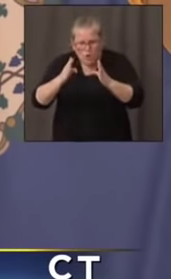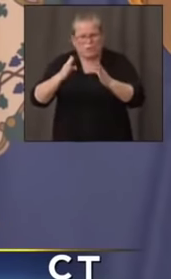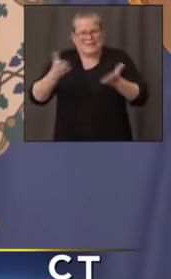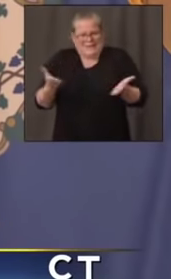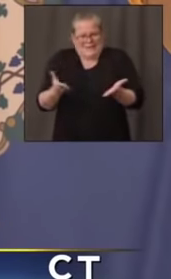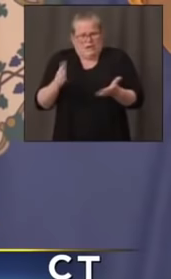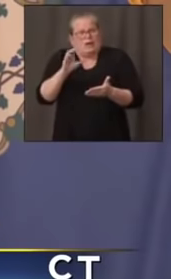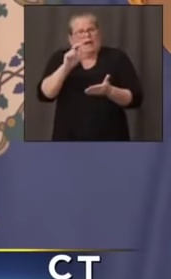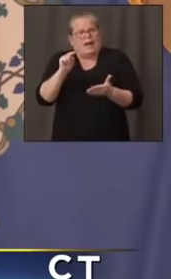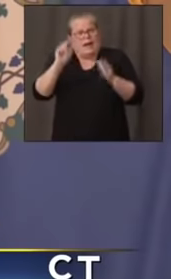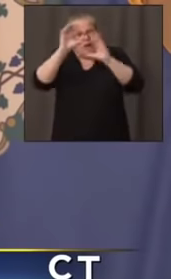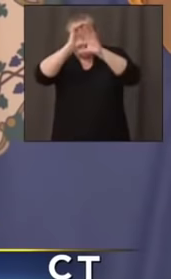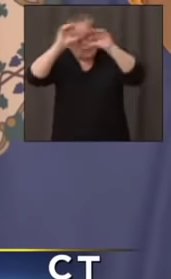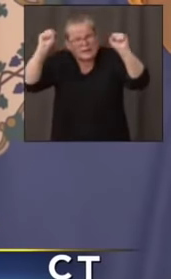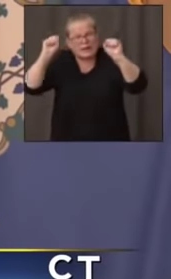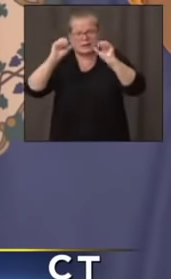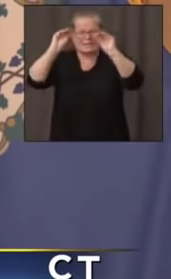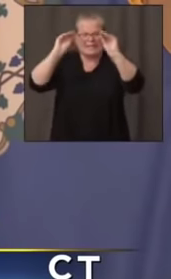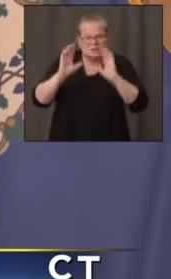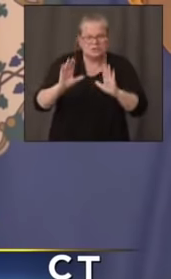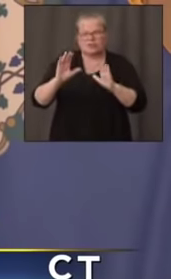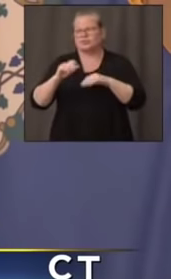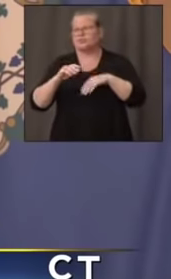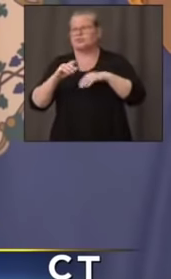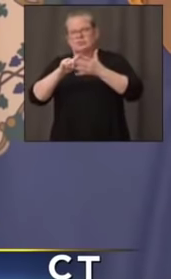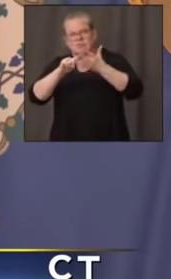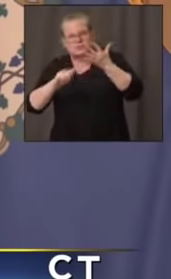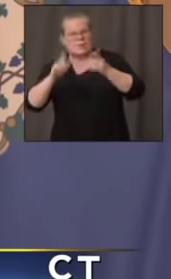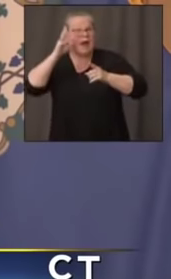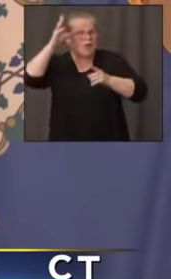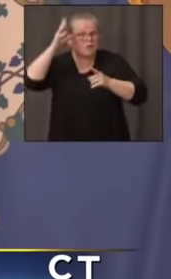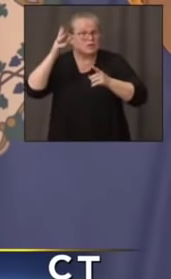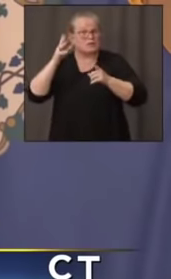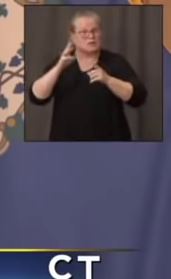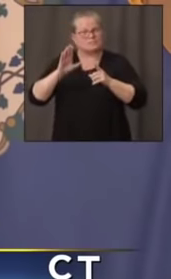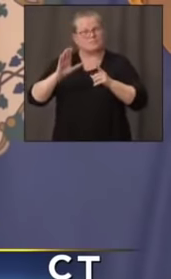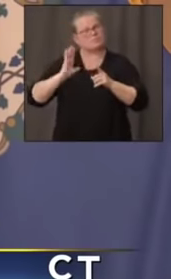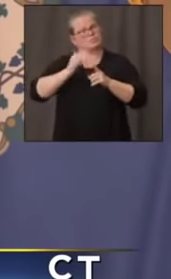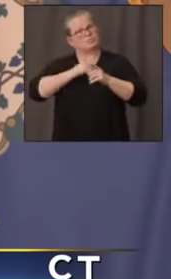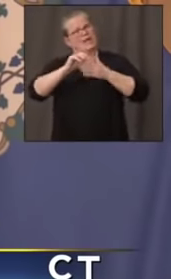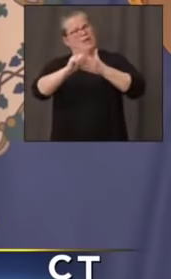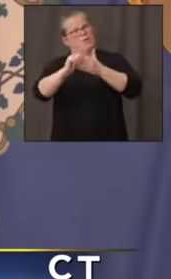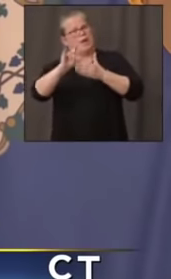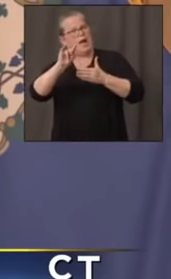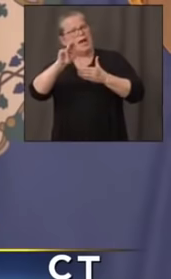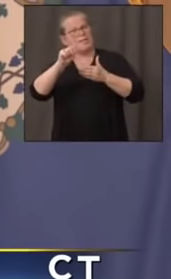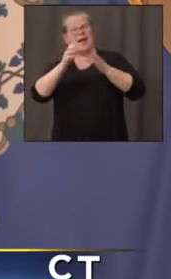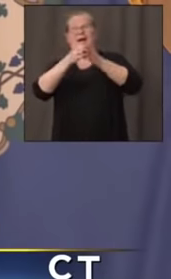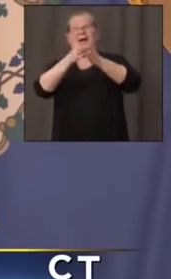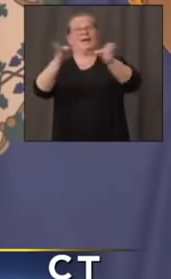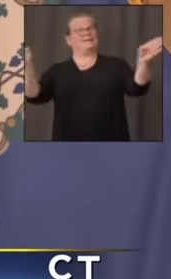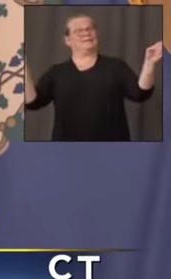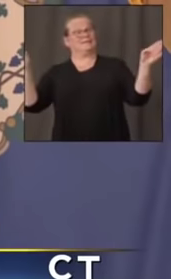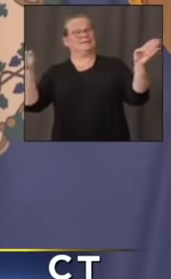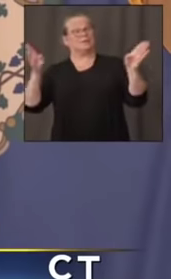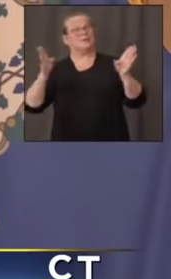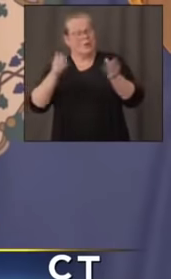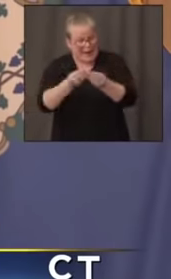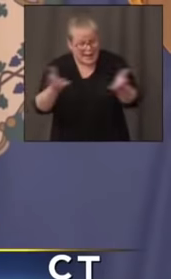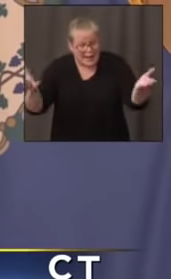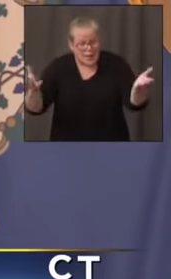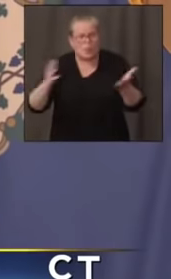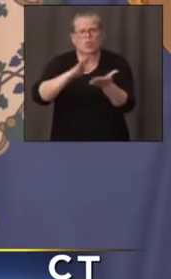guidelines, and applying that to their school. And then they're going to come back to us, state government, in the next couple of